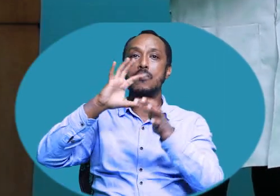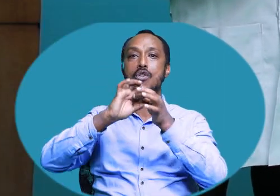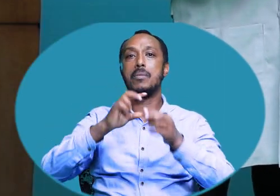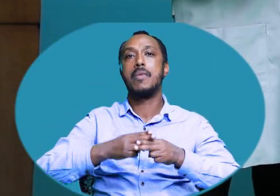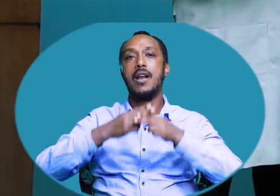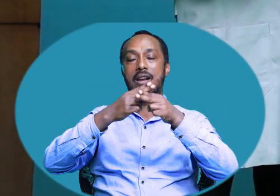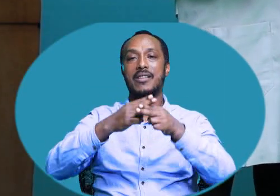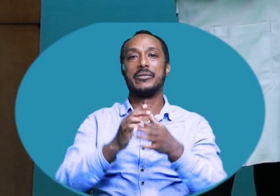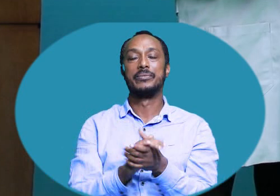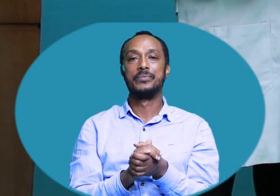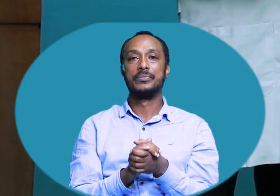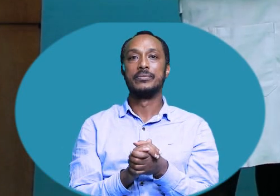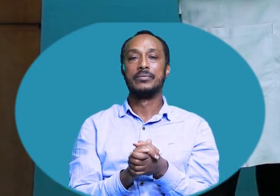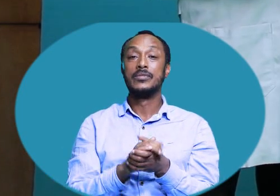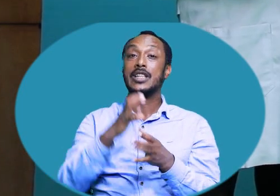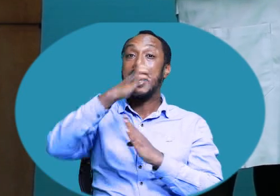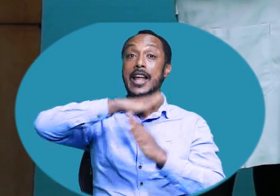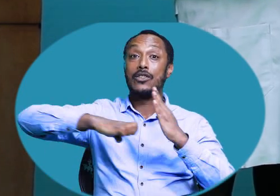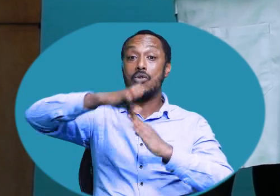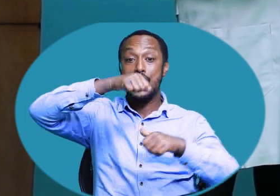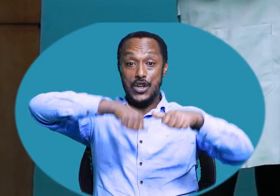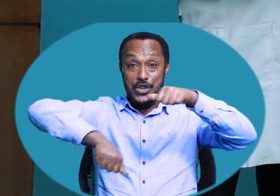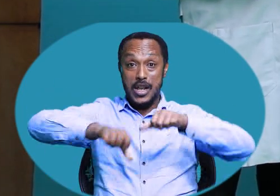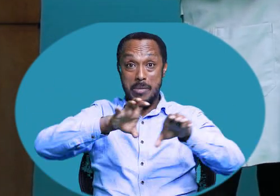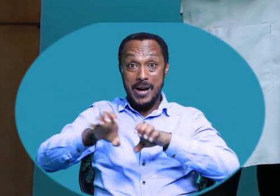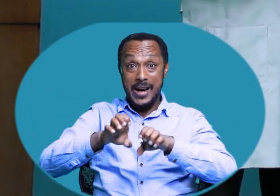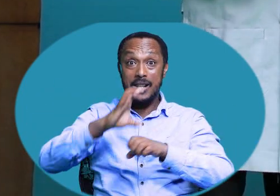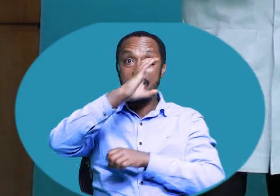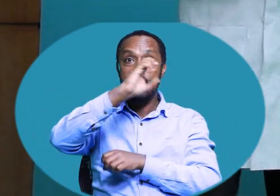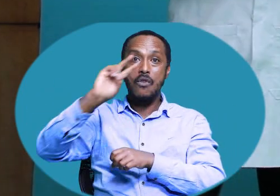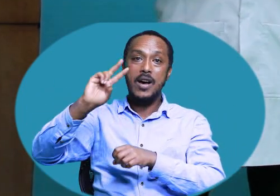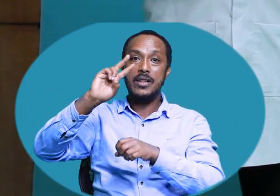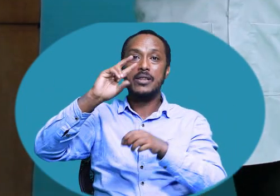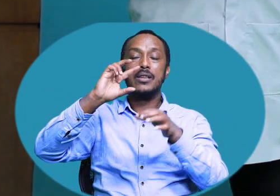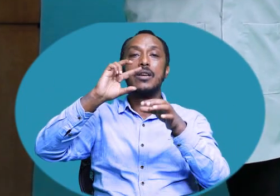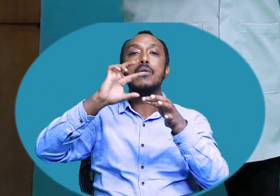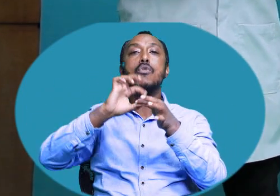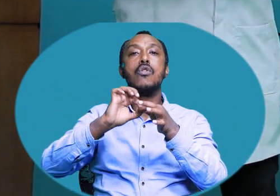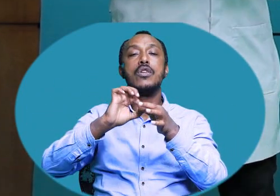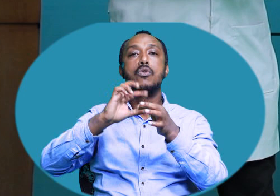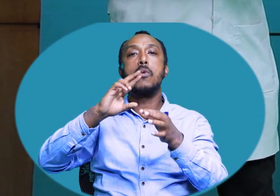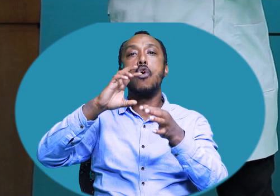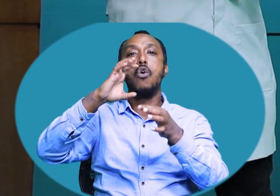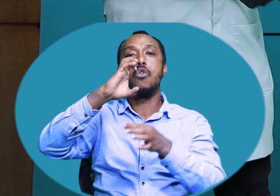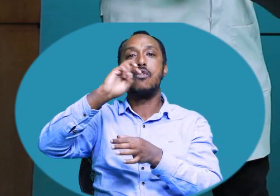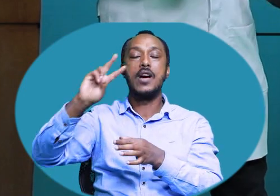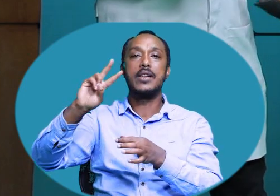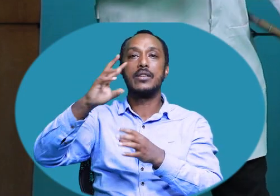by 2 nanometers, sharing of electrons takes place. The bond is known as covalent bonding. The